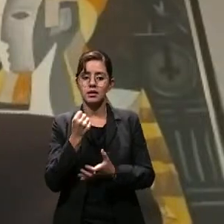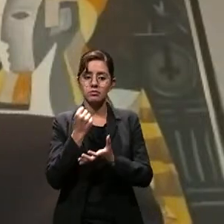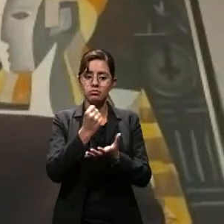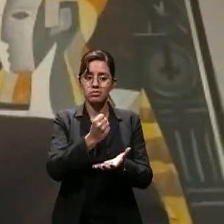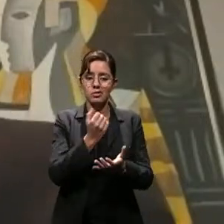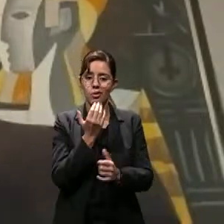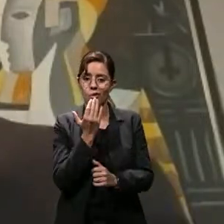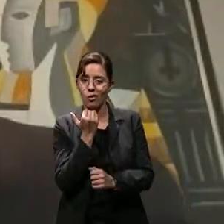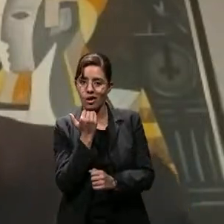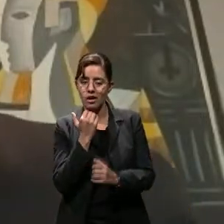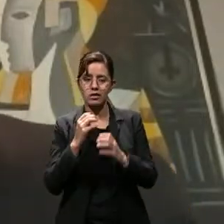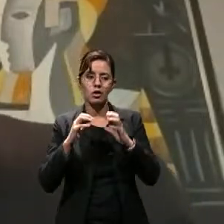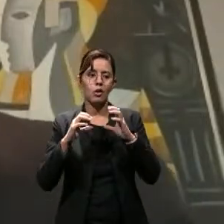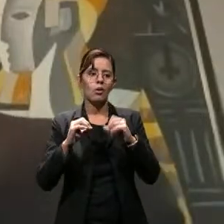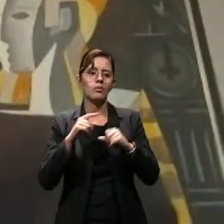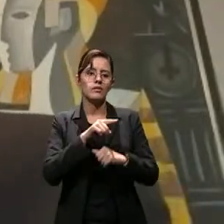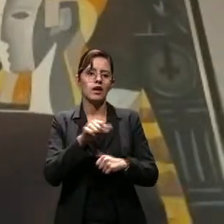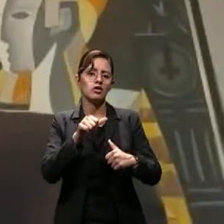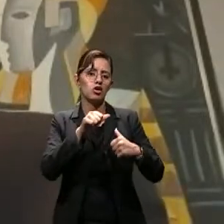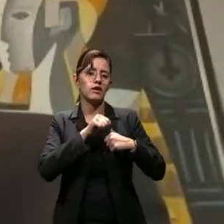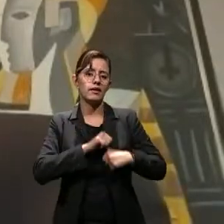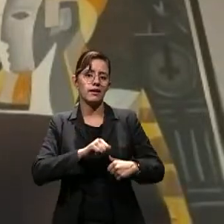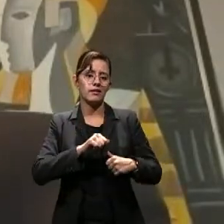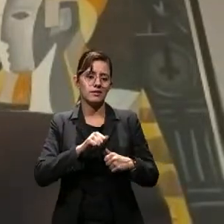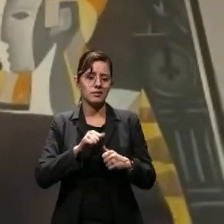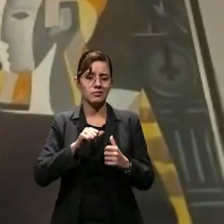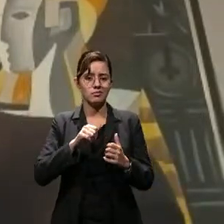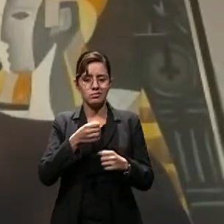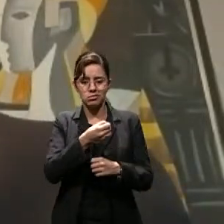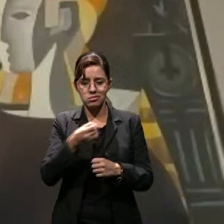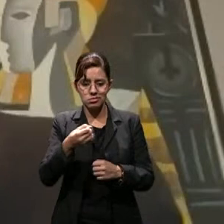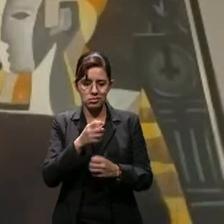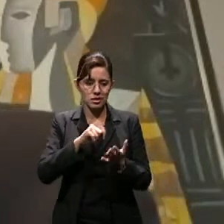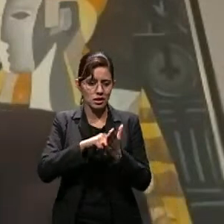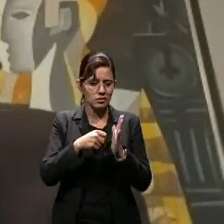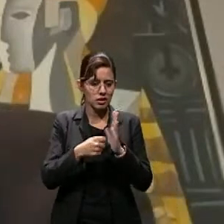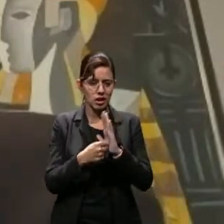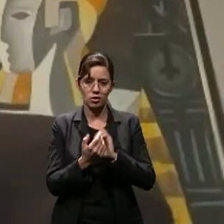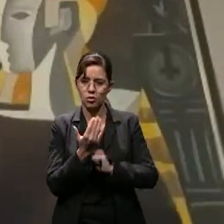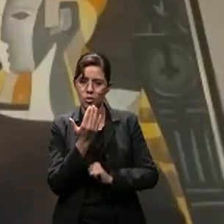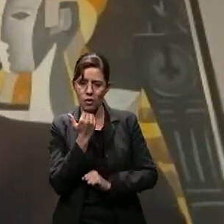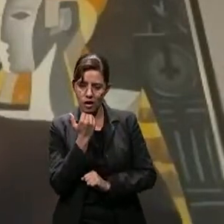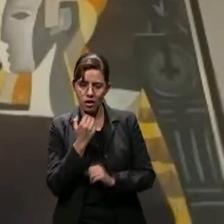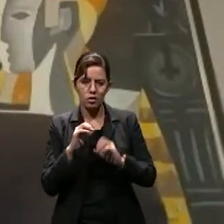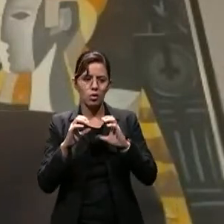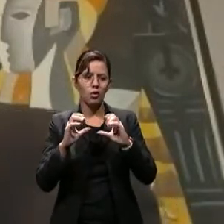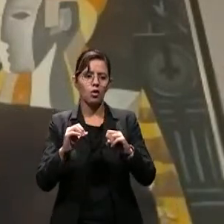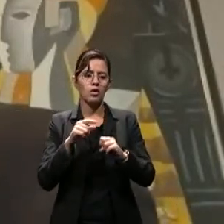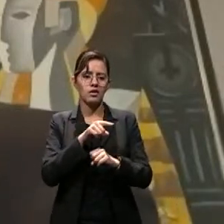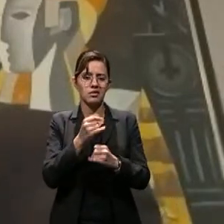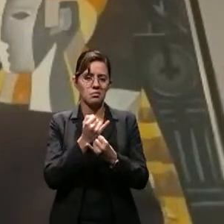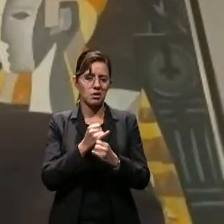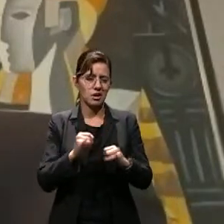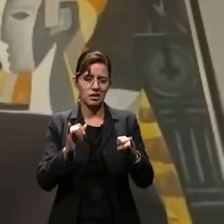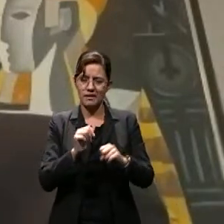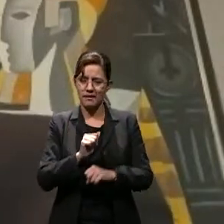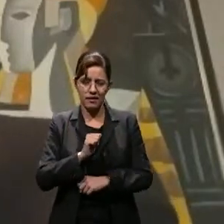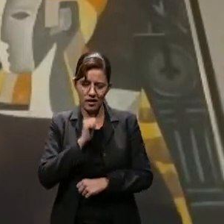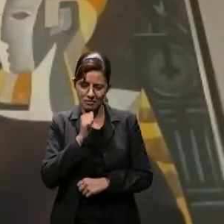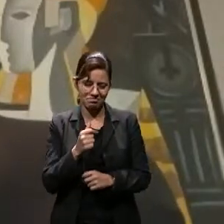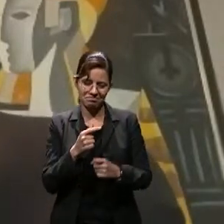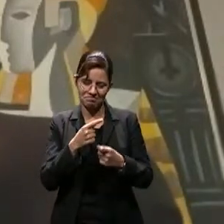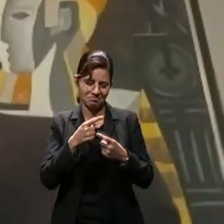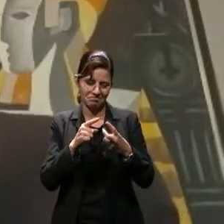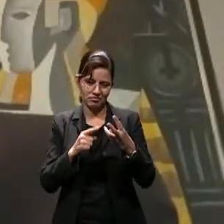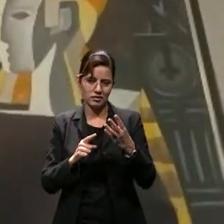or technical capacity of the bodies or lack of independence or a